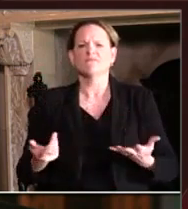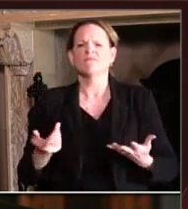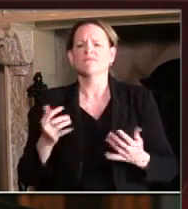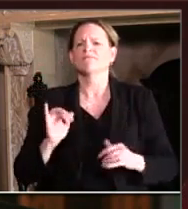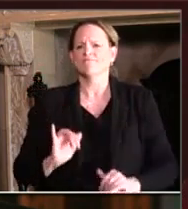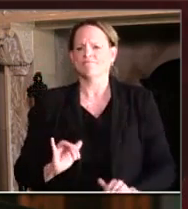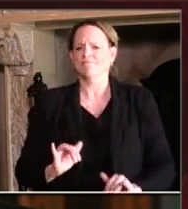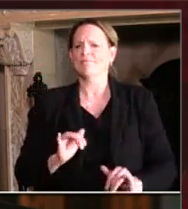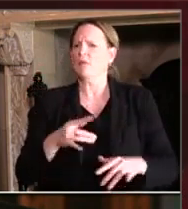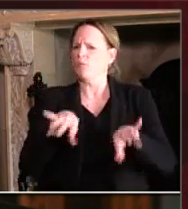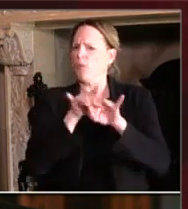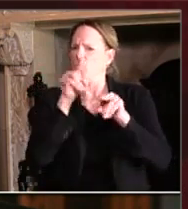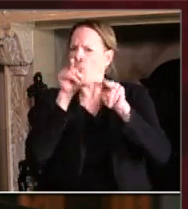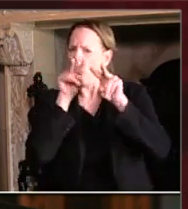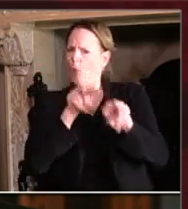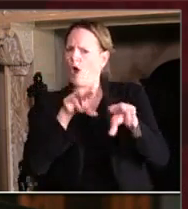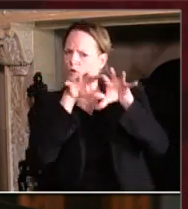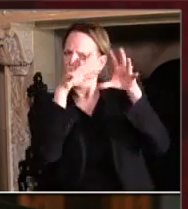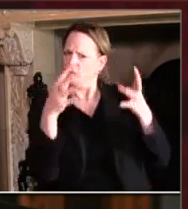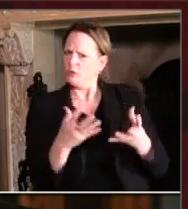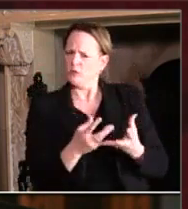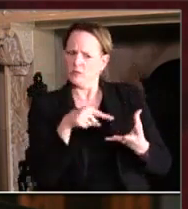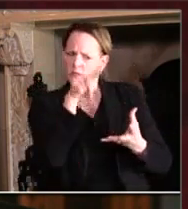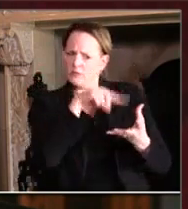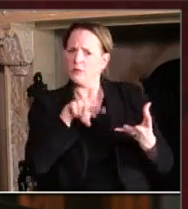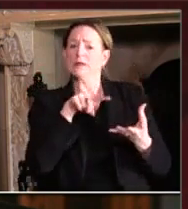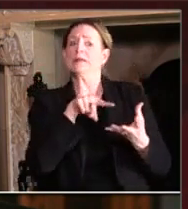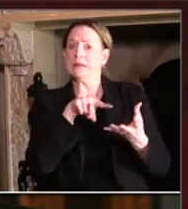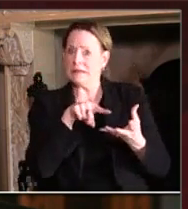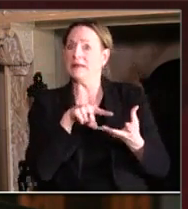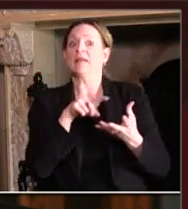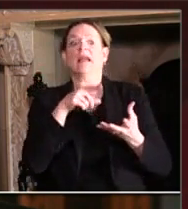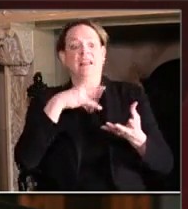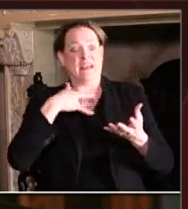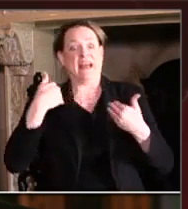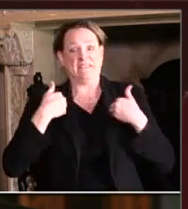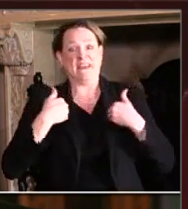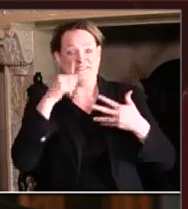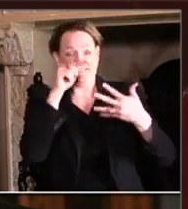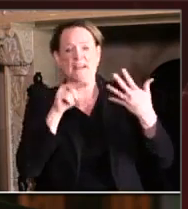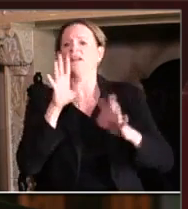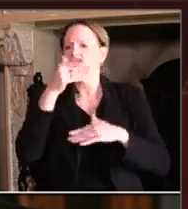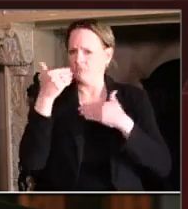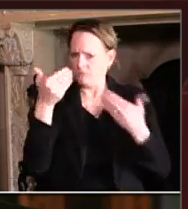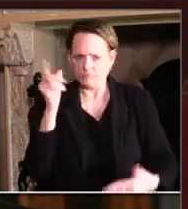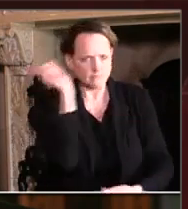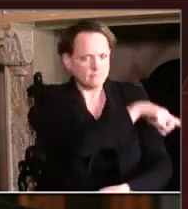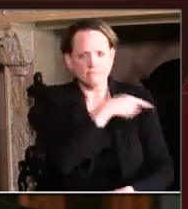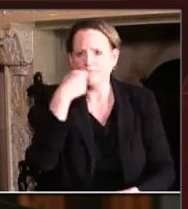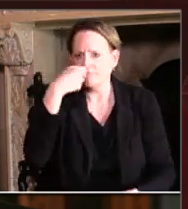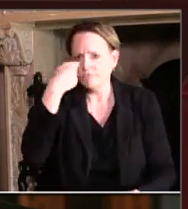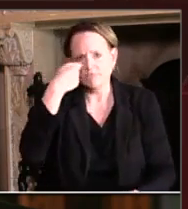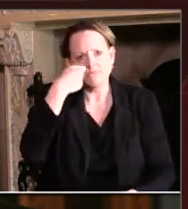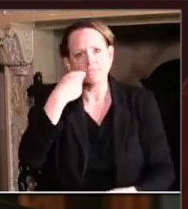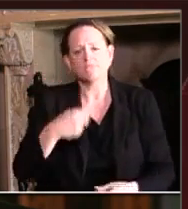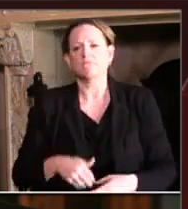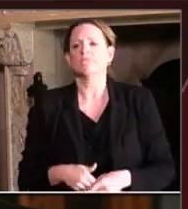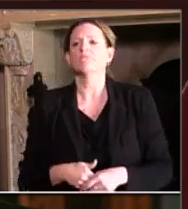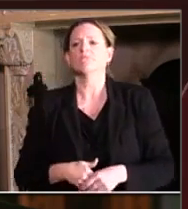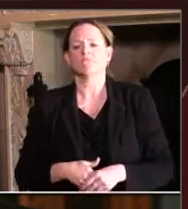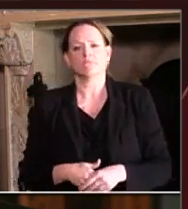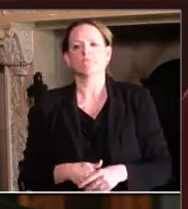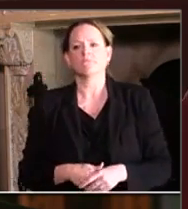community. The reason we test is to find out vital information. On an individual level, your test